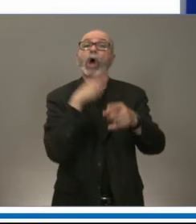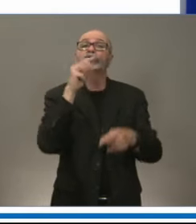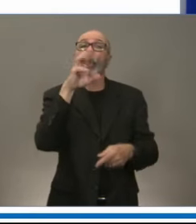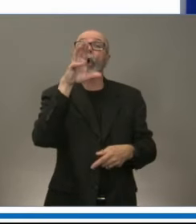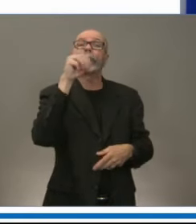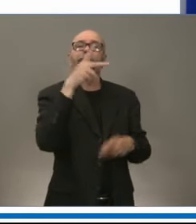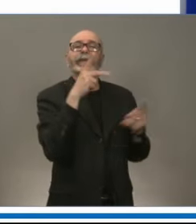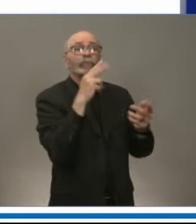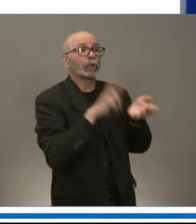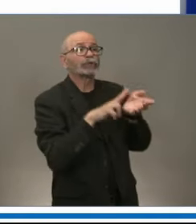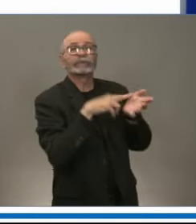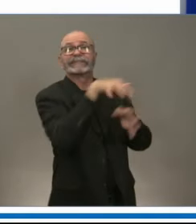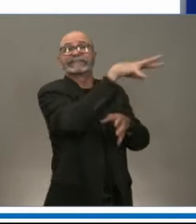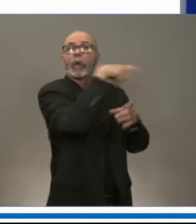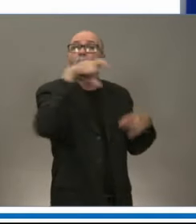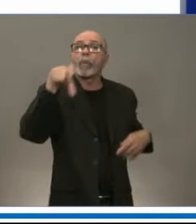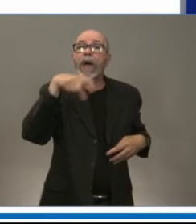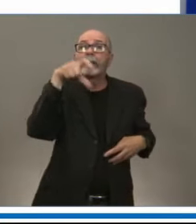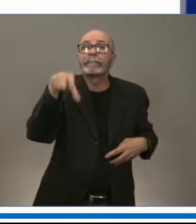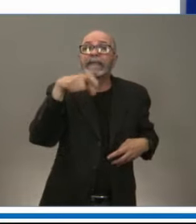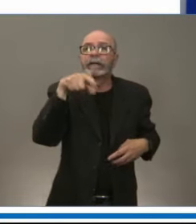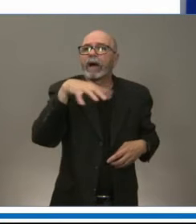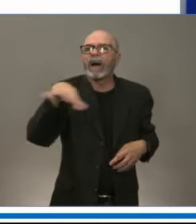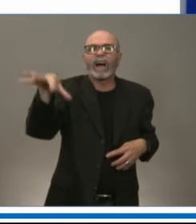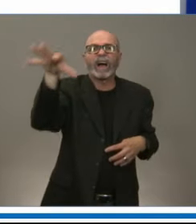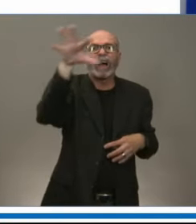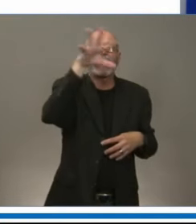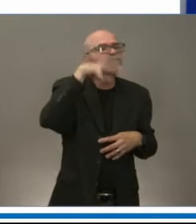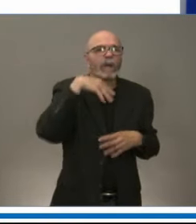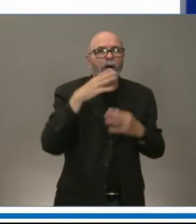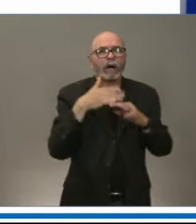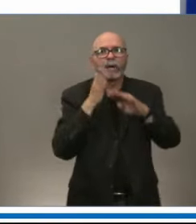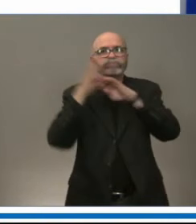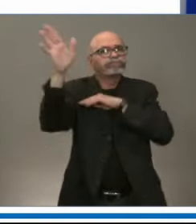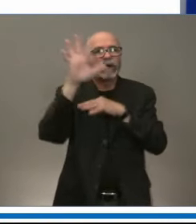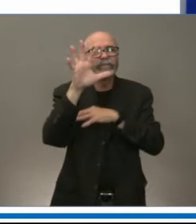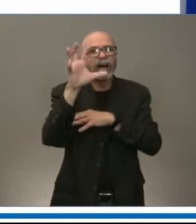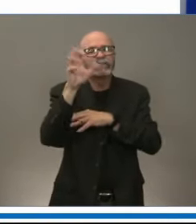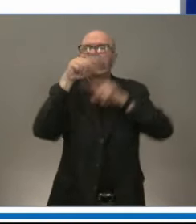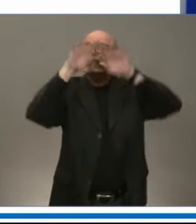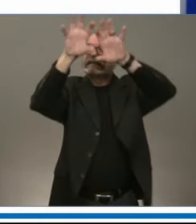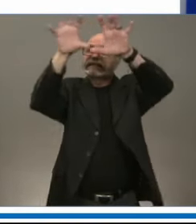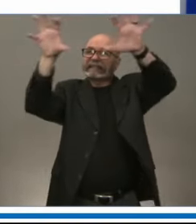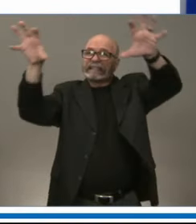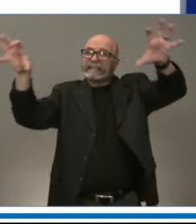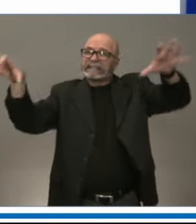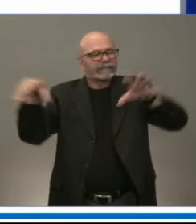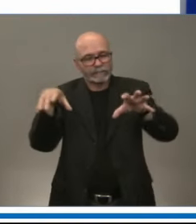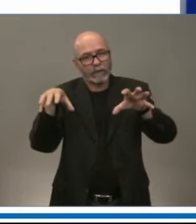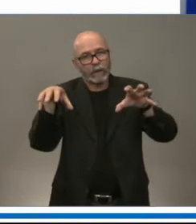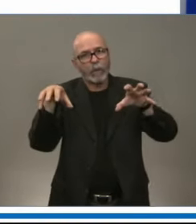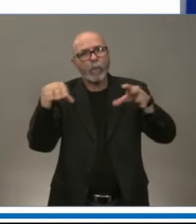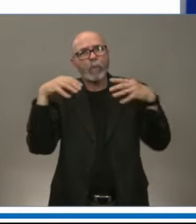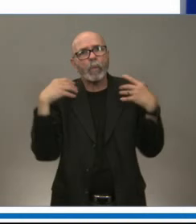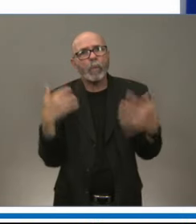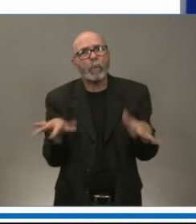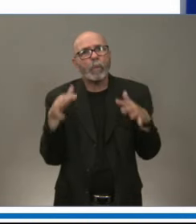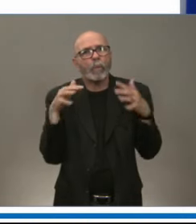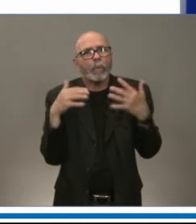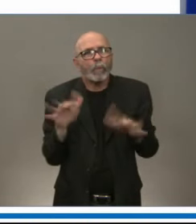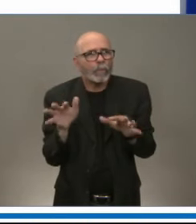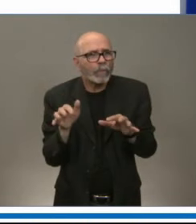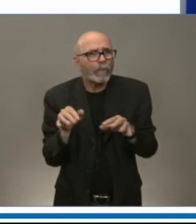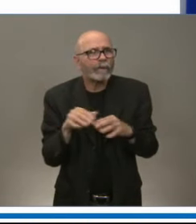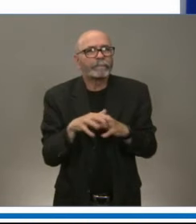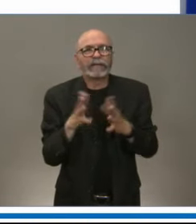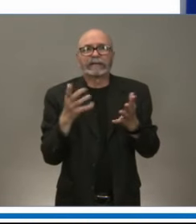Quebec alone that are impacted by this. And I think it was pretty clear that the Canadian provinces were talking about new